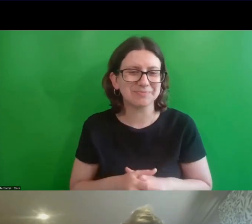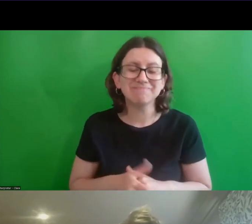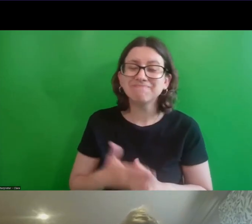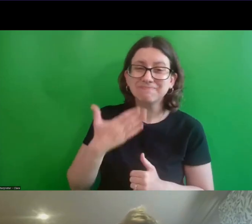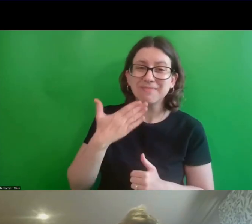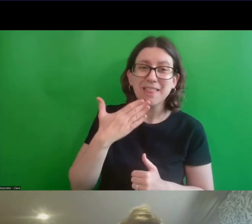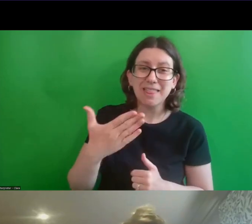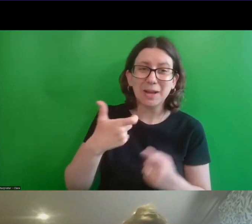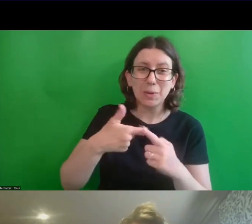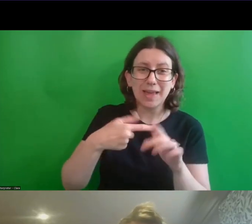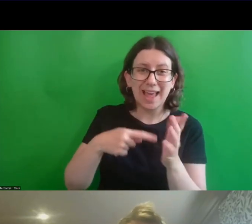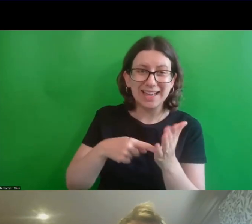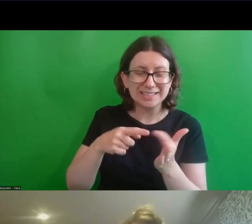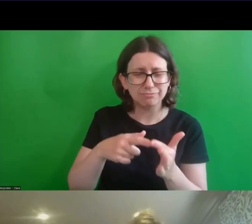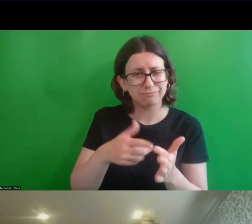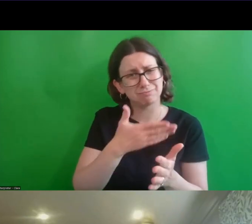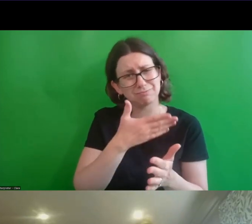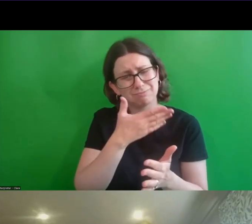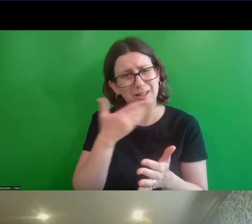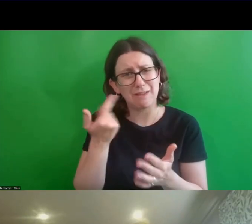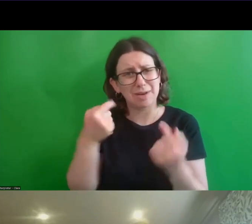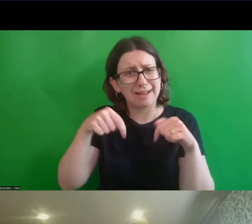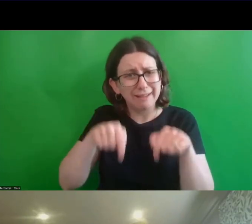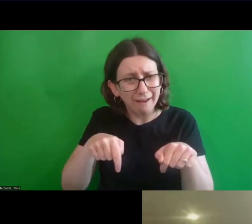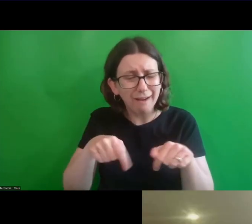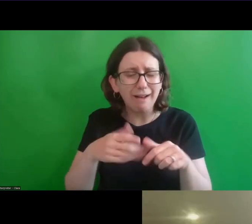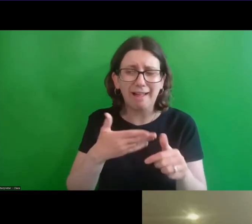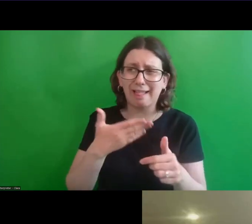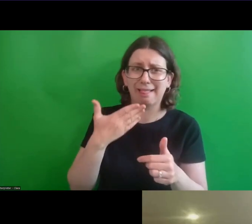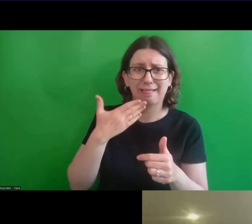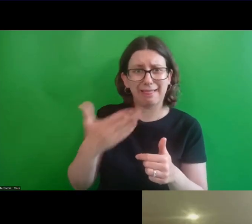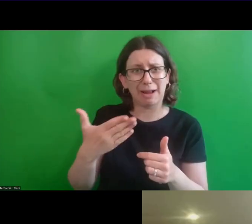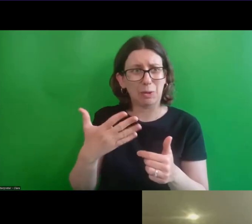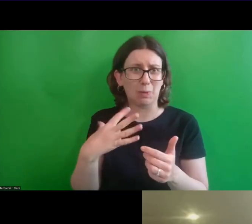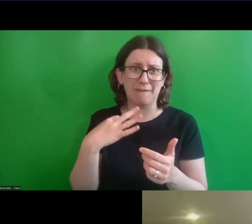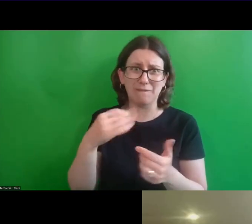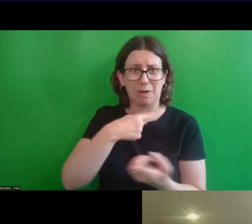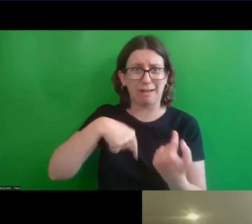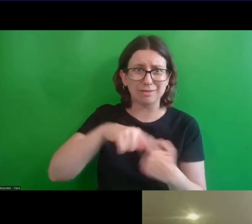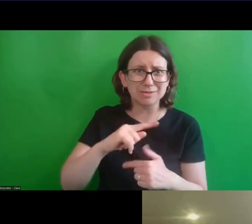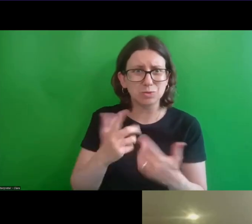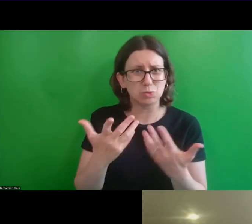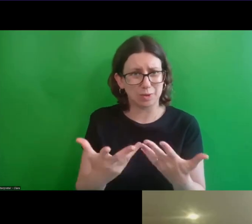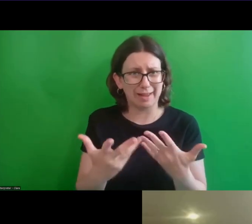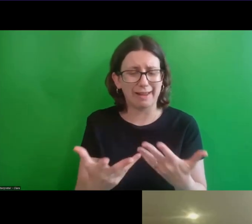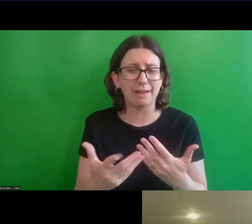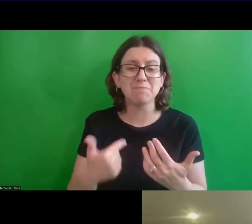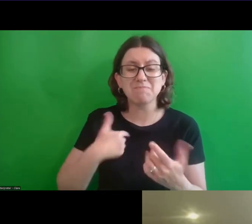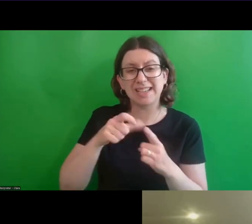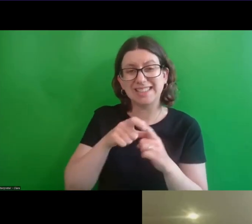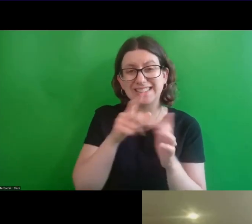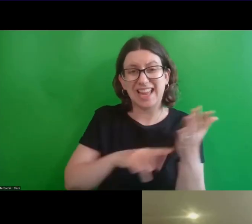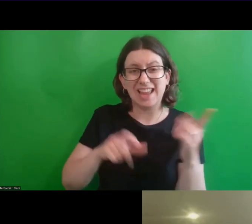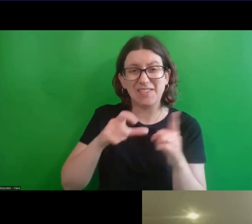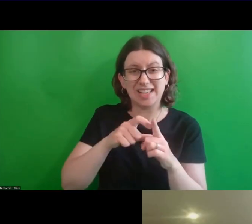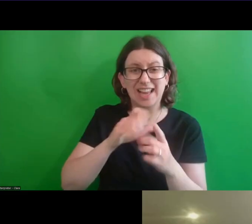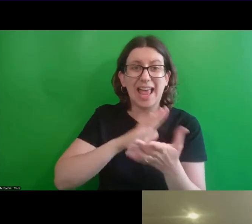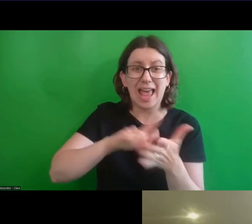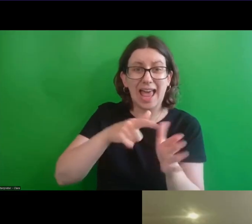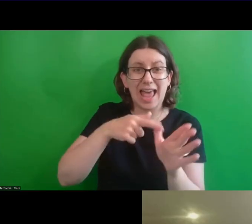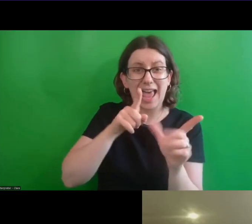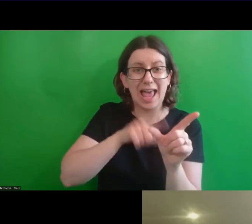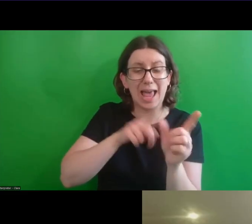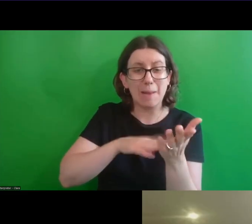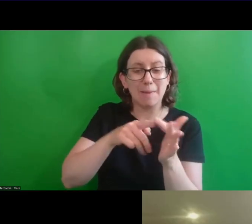Kate. It's wonderful to be here. Thank you for having us all today. So I'm David Heyman. I'm the director